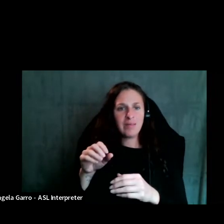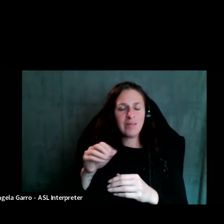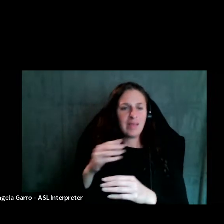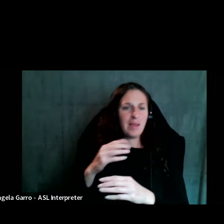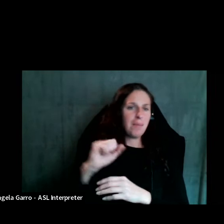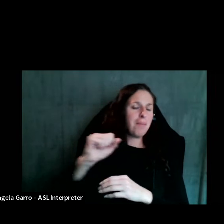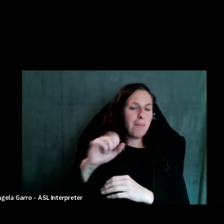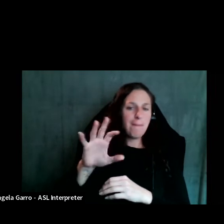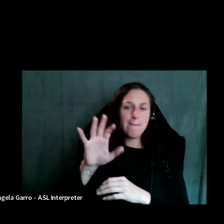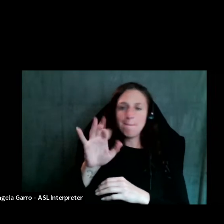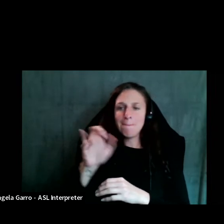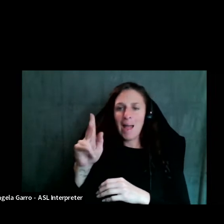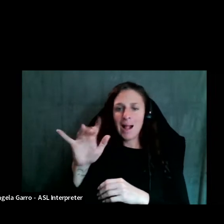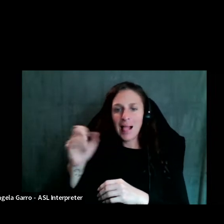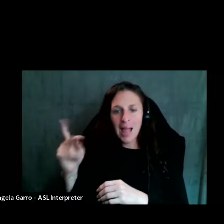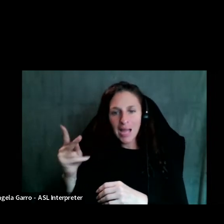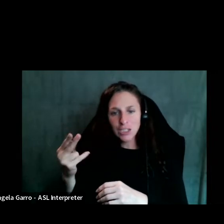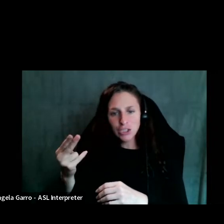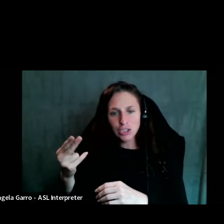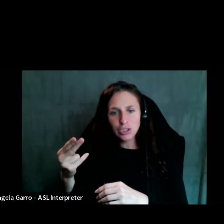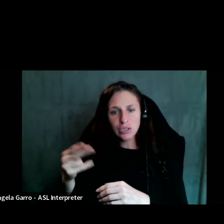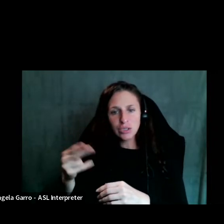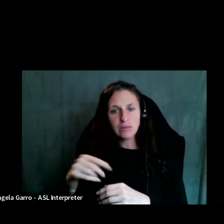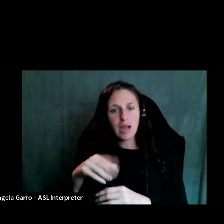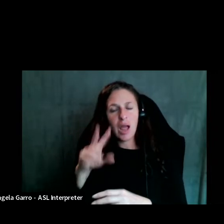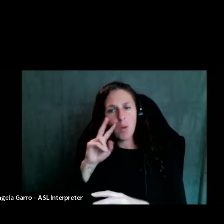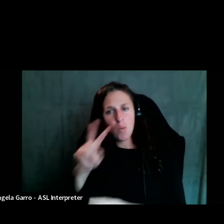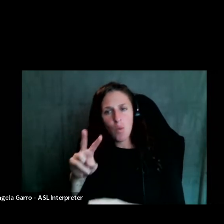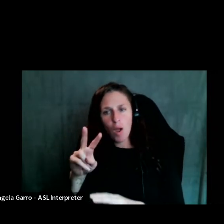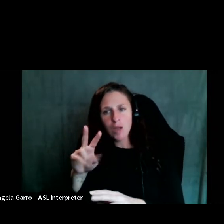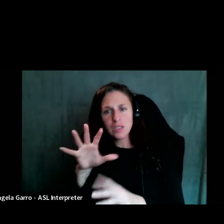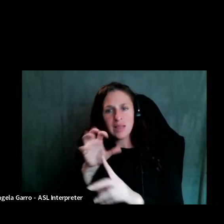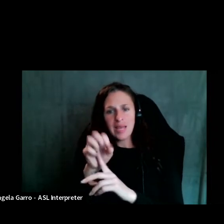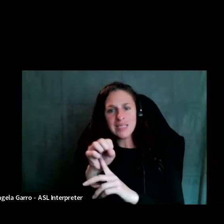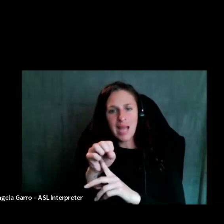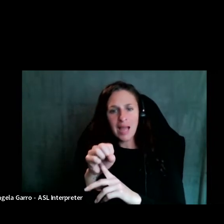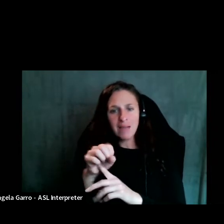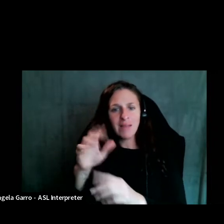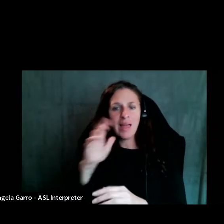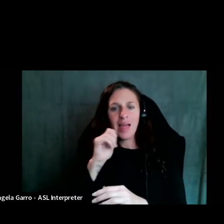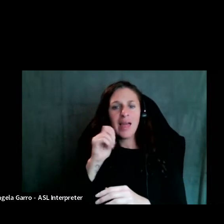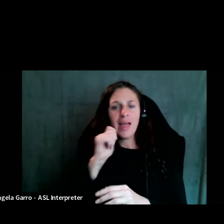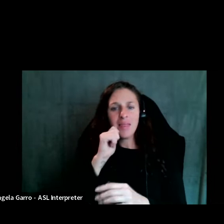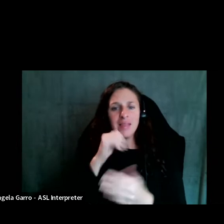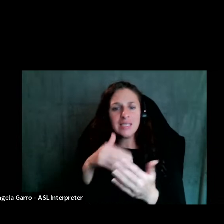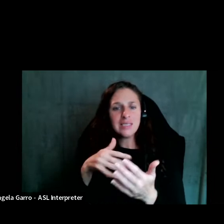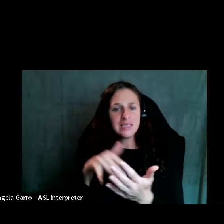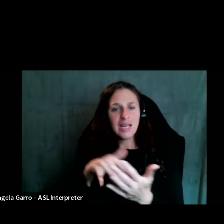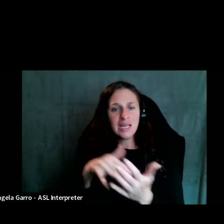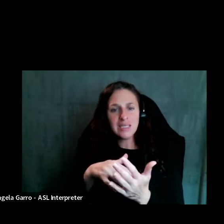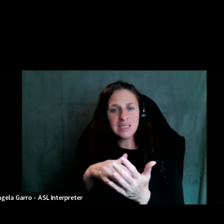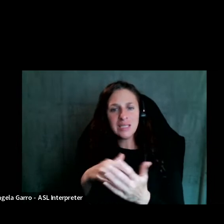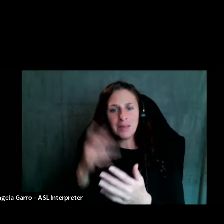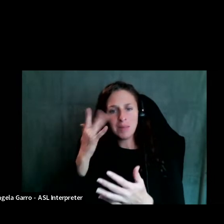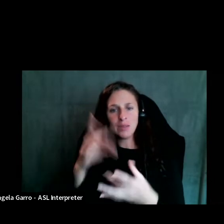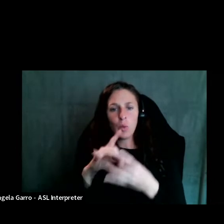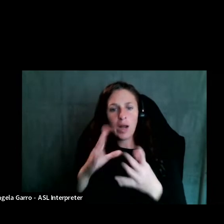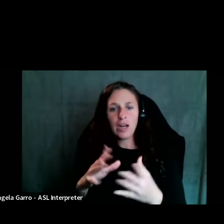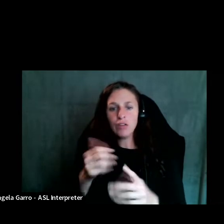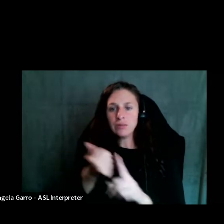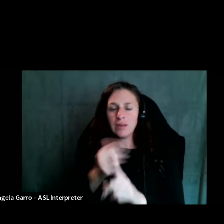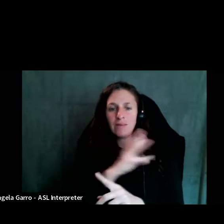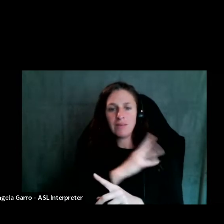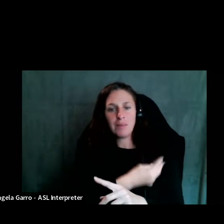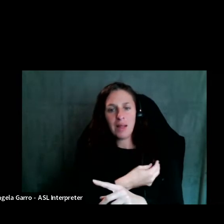I watched the attacks of the ethics studies because its coordinator is Palestinian, and it seems like this put a chilling effect on